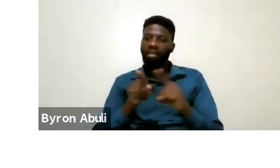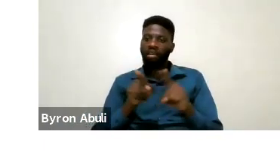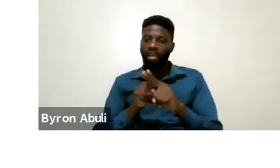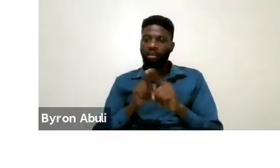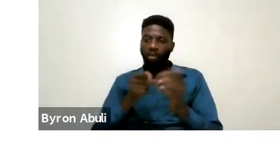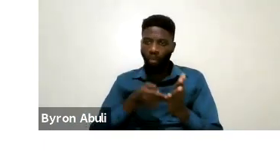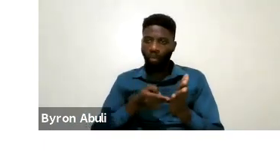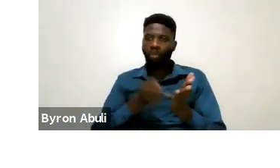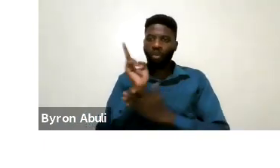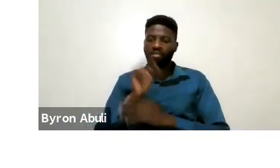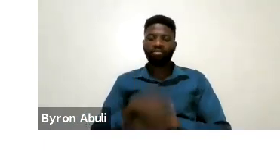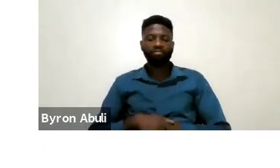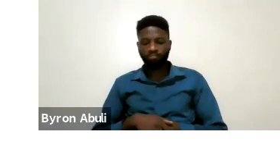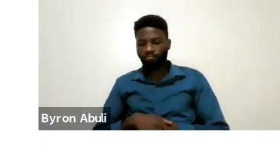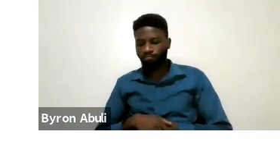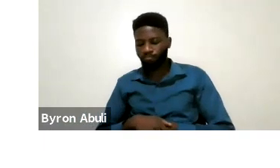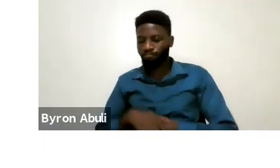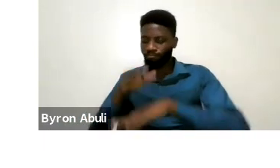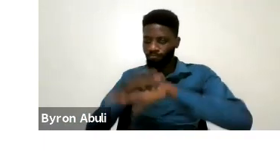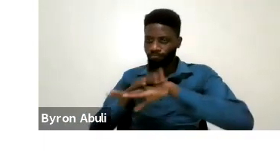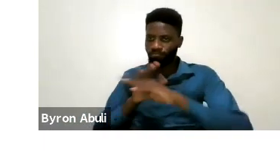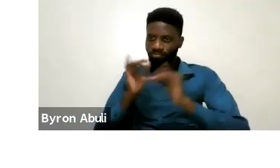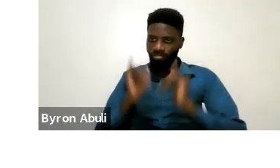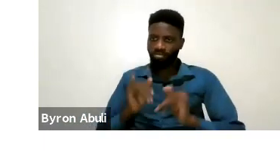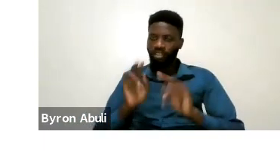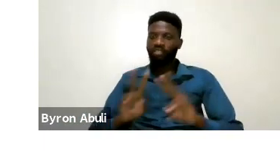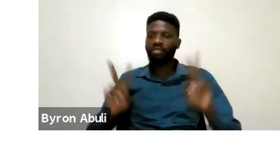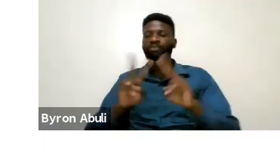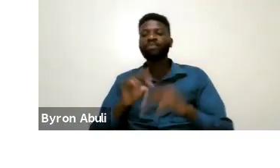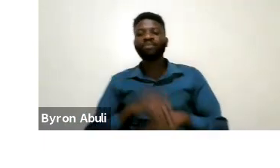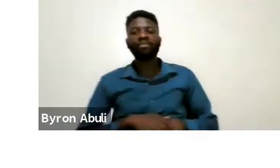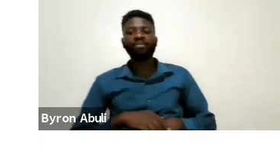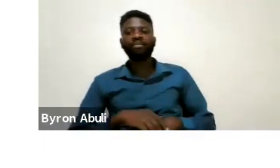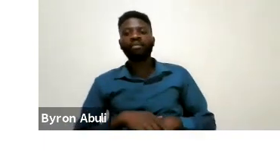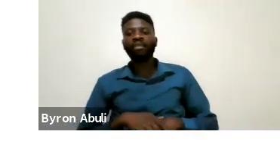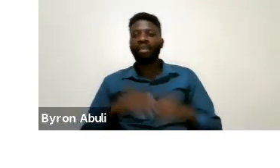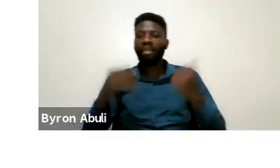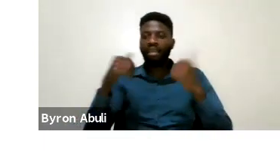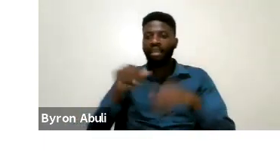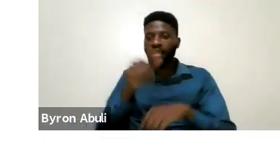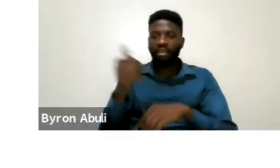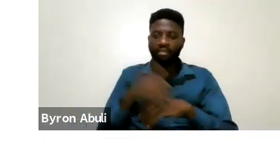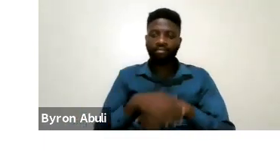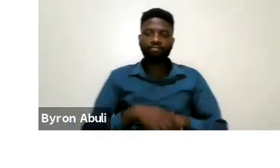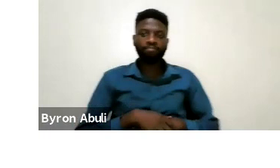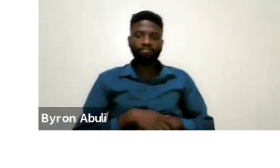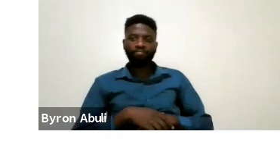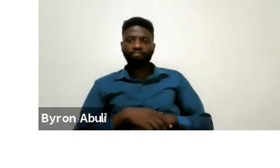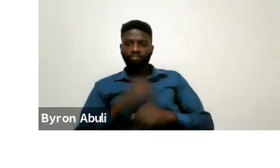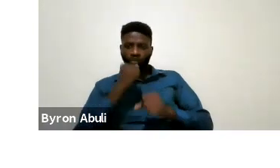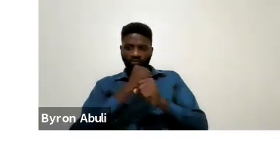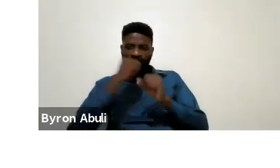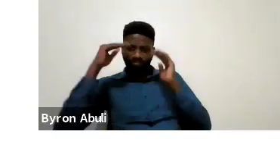That's a good individual value. Any other individual value example? Yes, commitment and